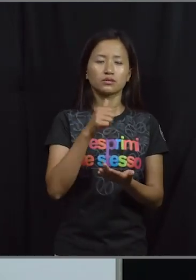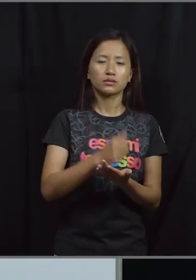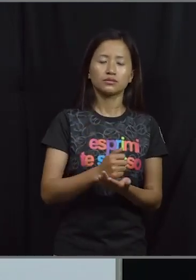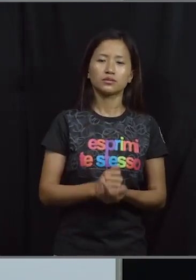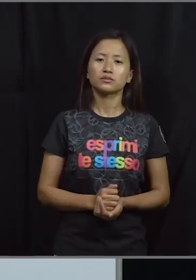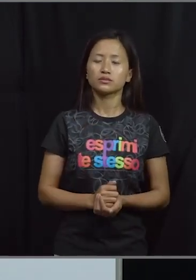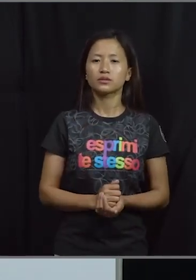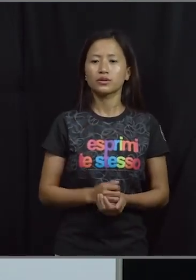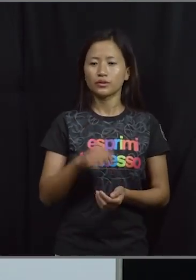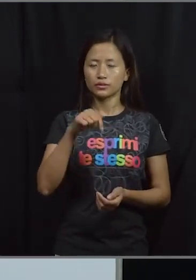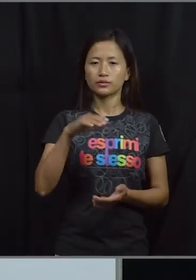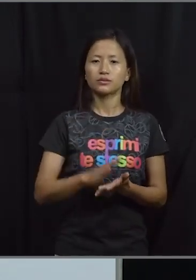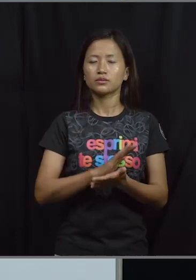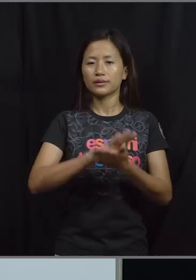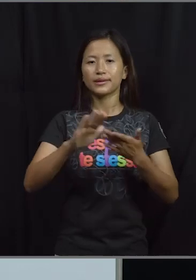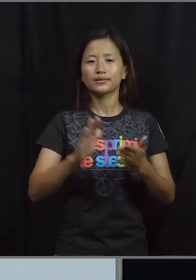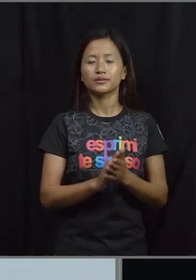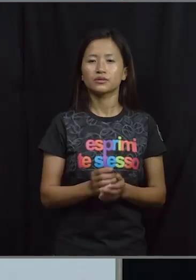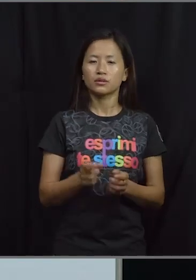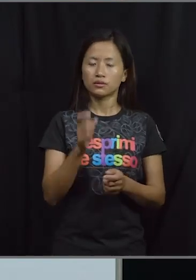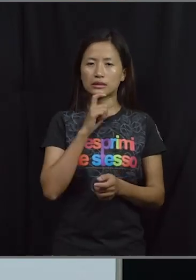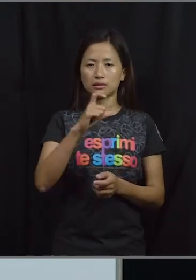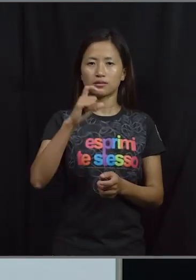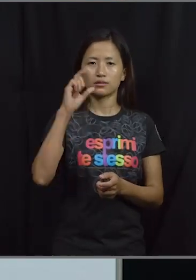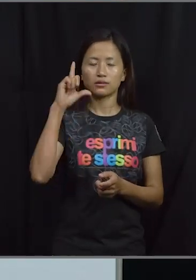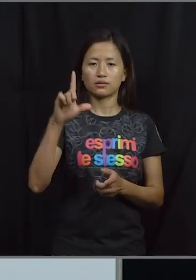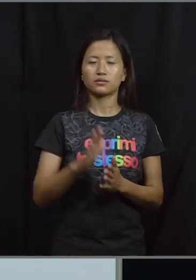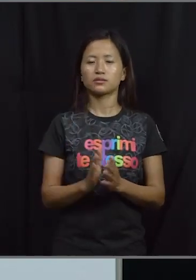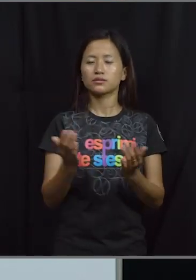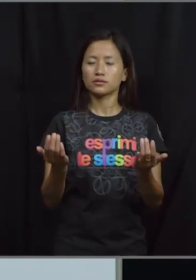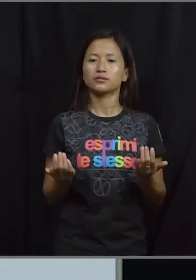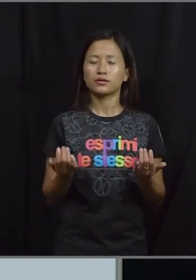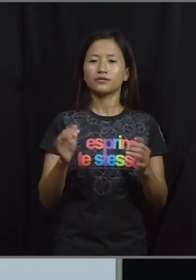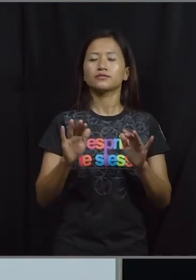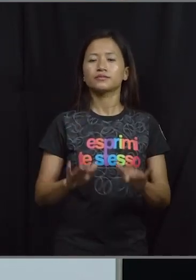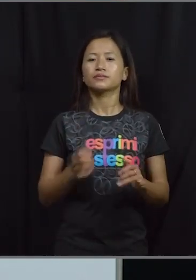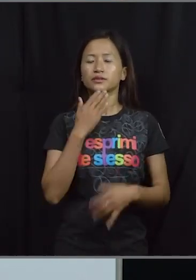in demand. So with this, I conclude my session. Stay safe. Thank you.